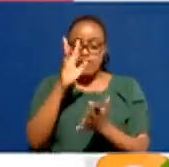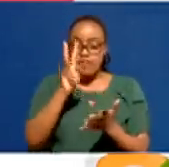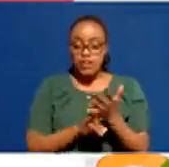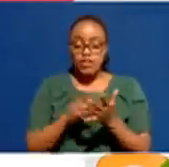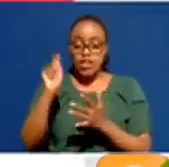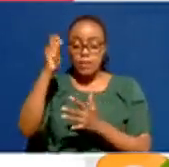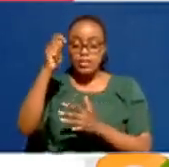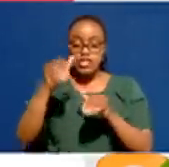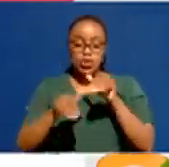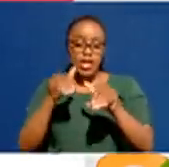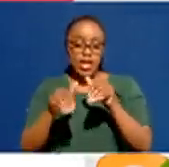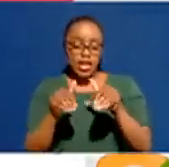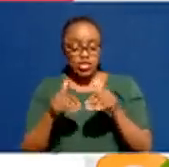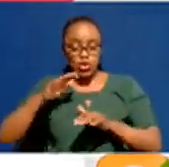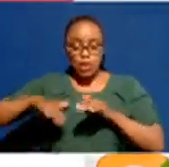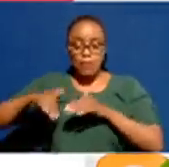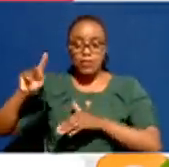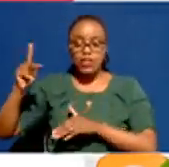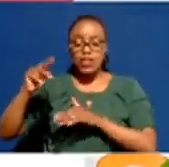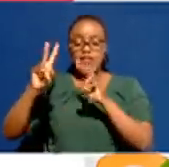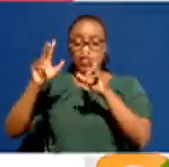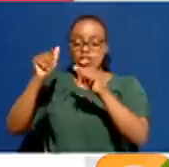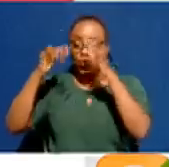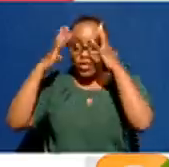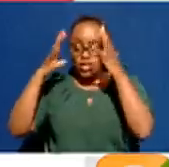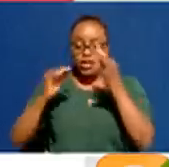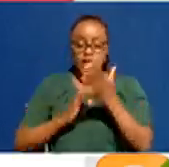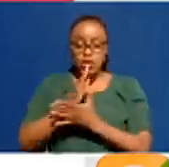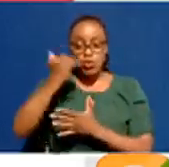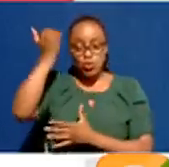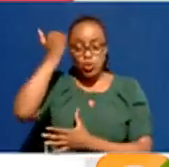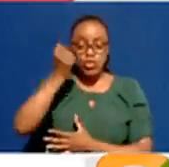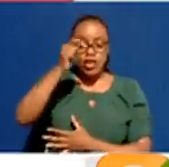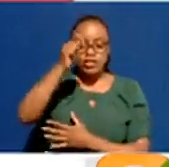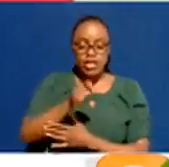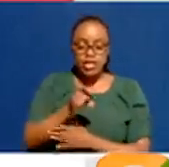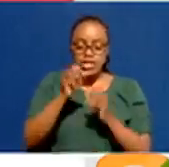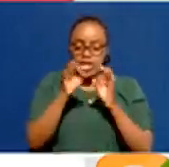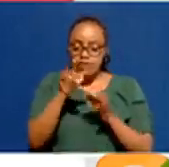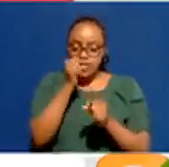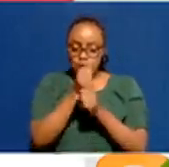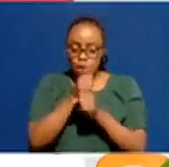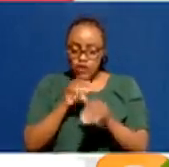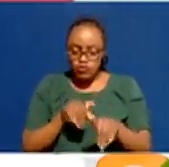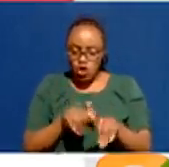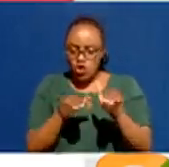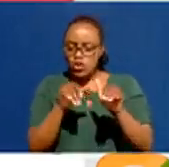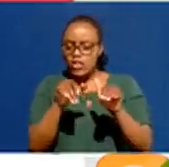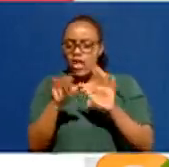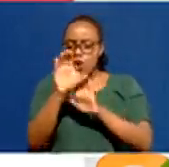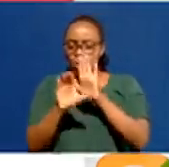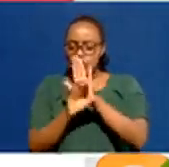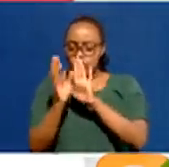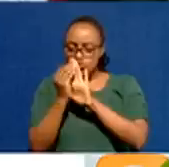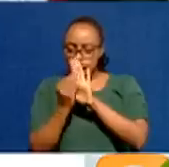results at the Bomas of Kenya is also among the issues for determination by the judges. Whether the exercise complied with the constitutional